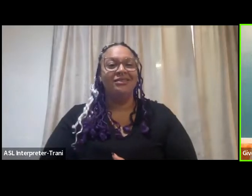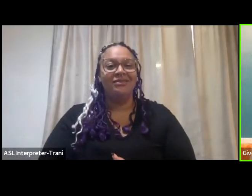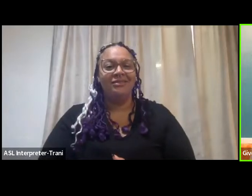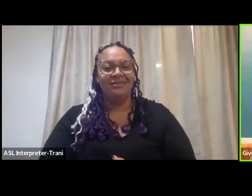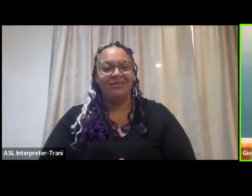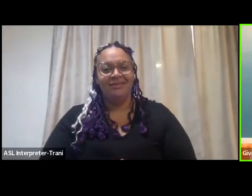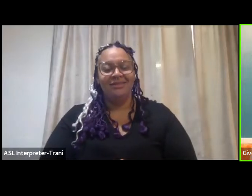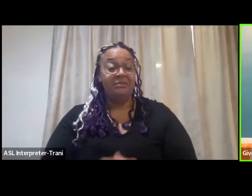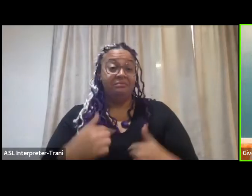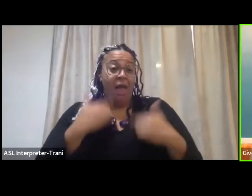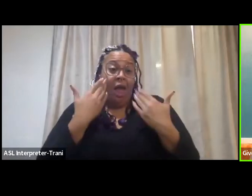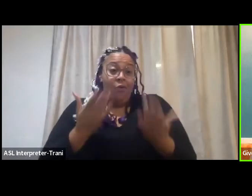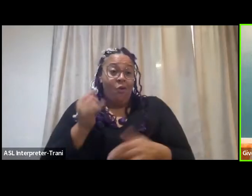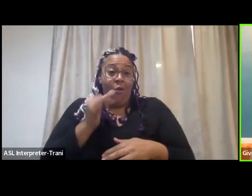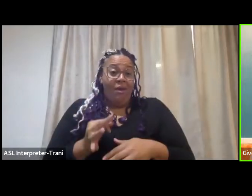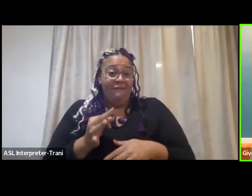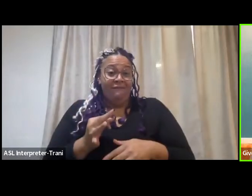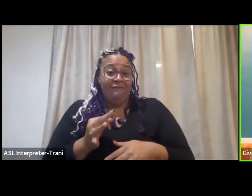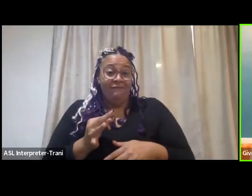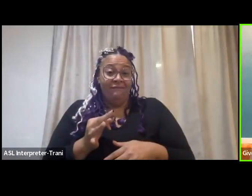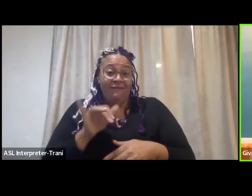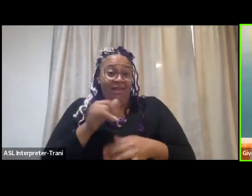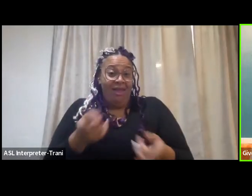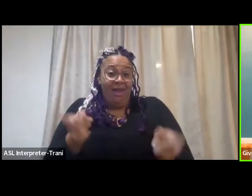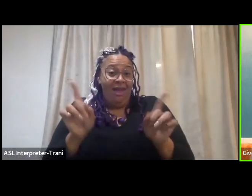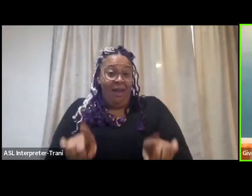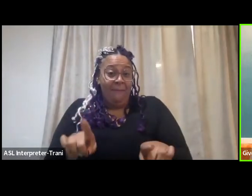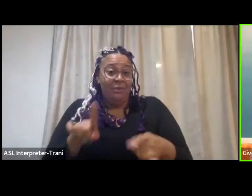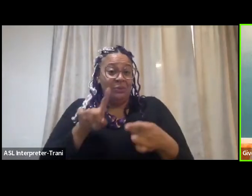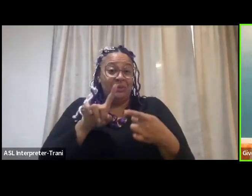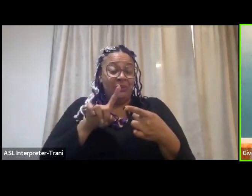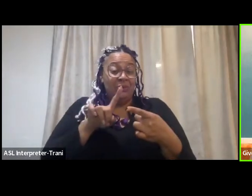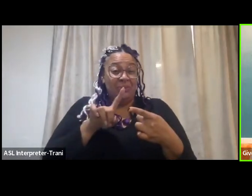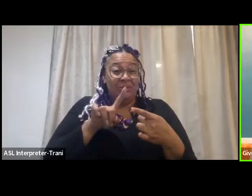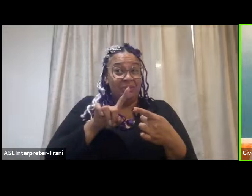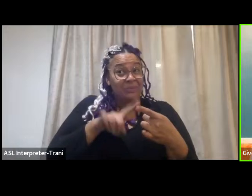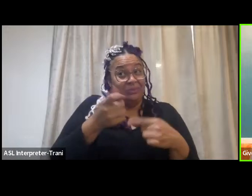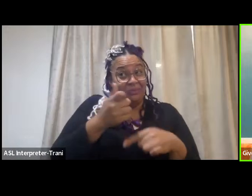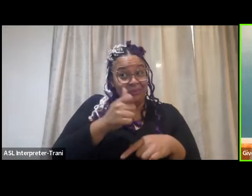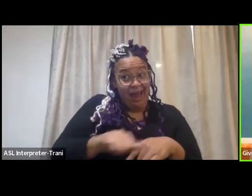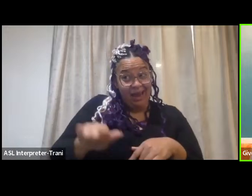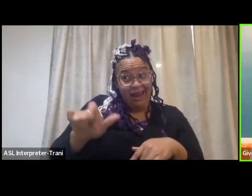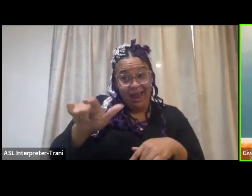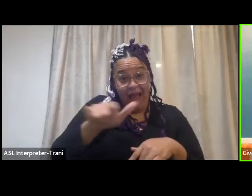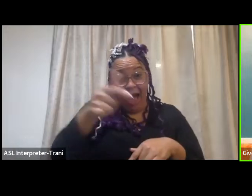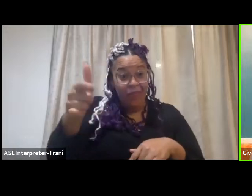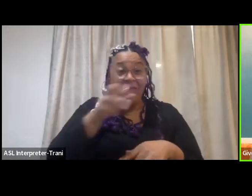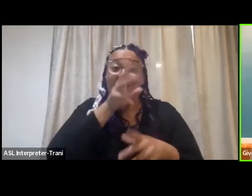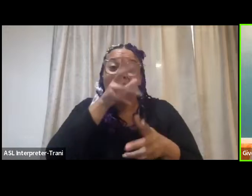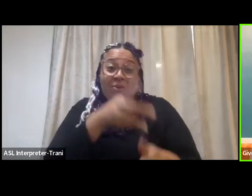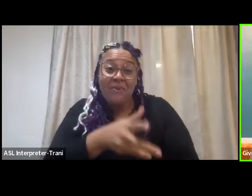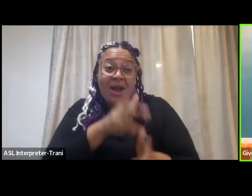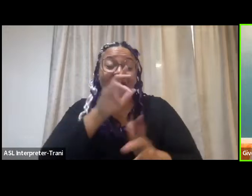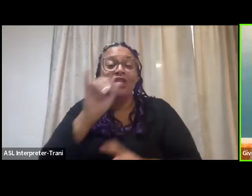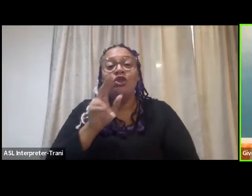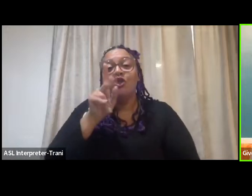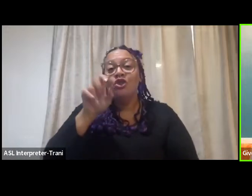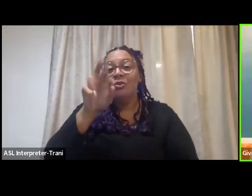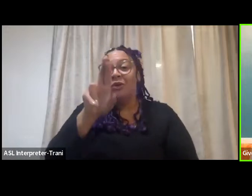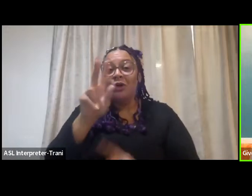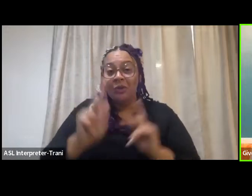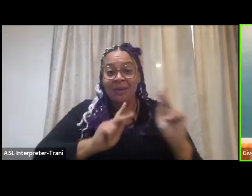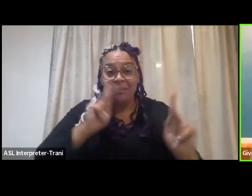I don't know if that happens to relate to any other Aquarius Jupiter